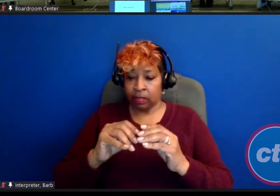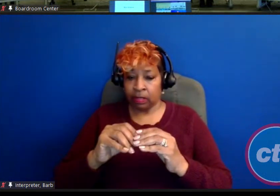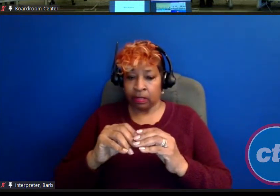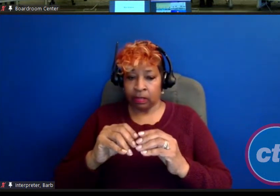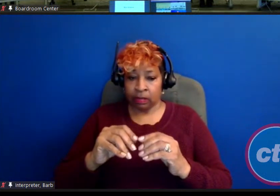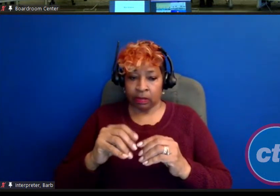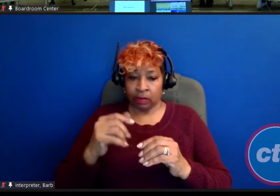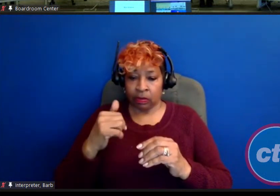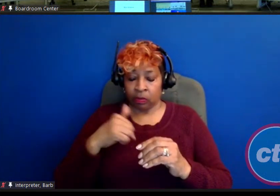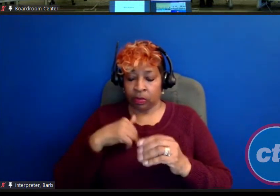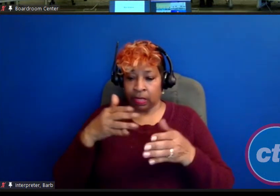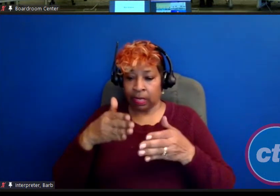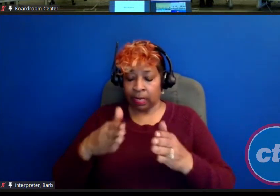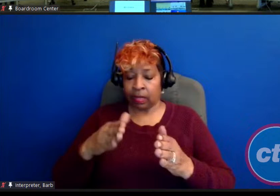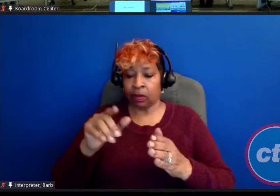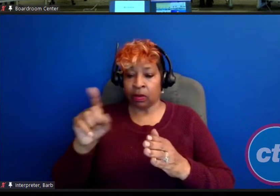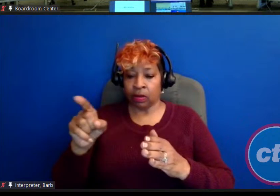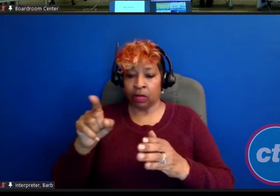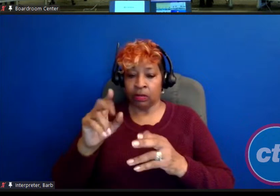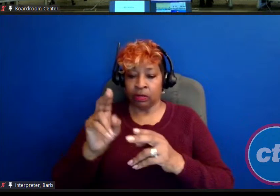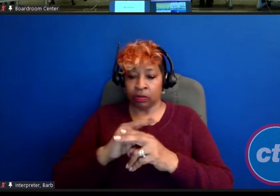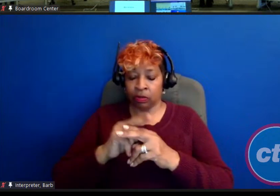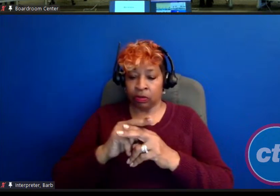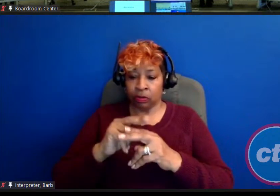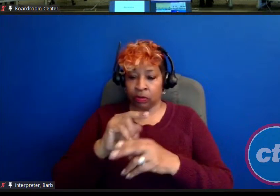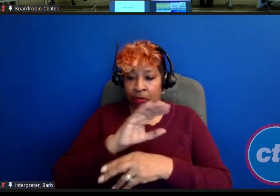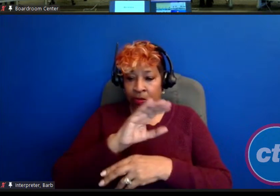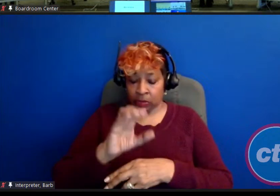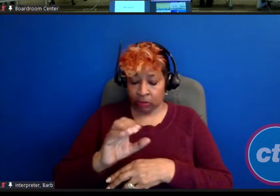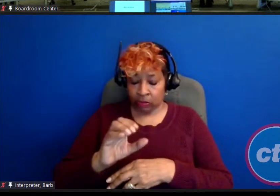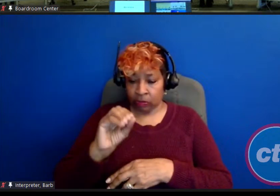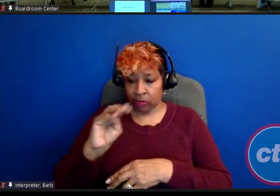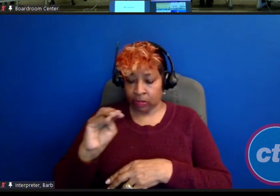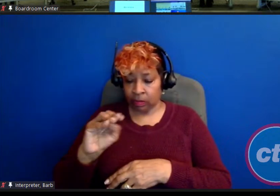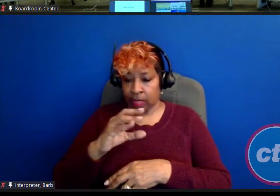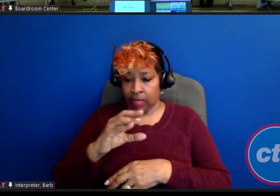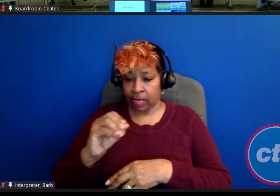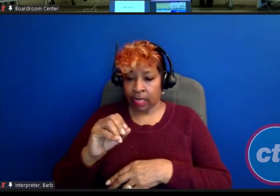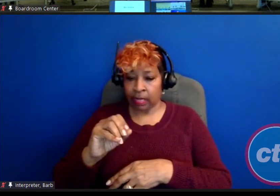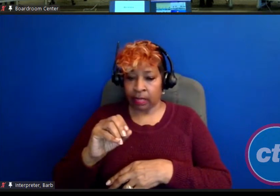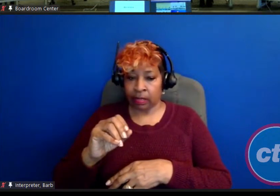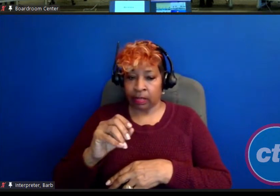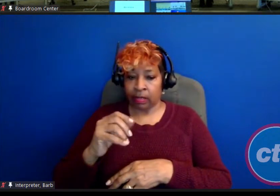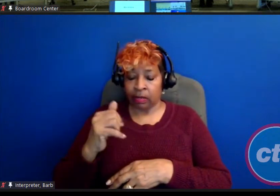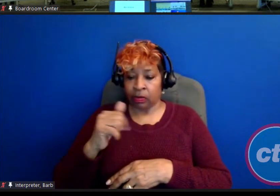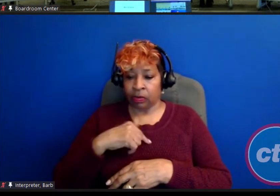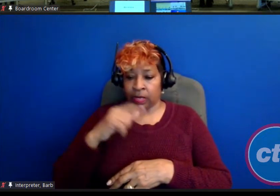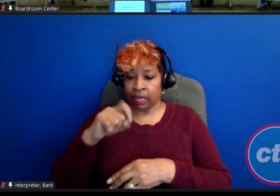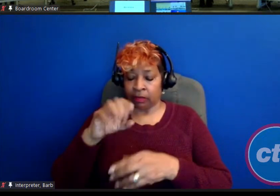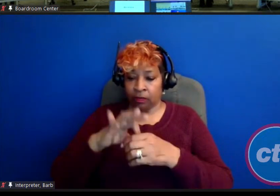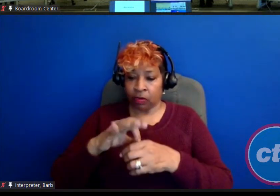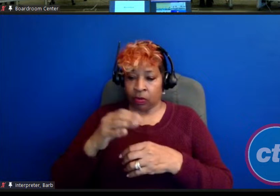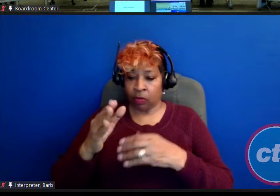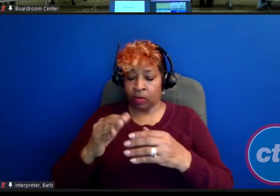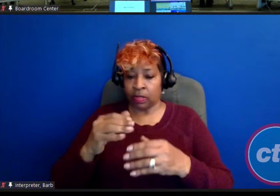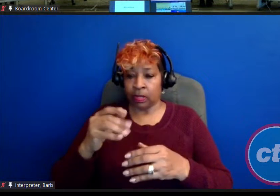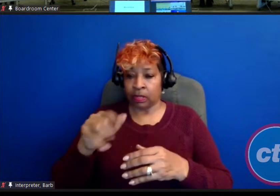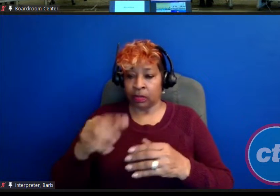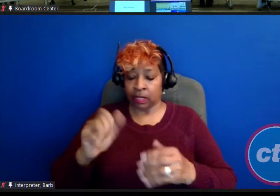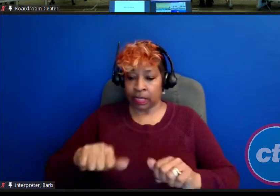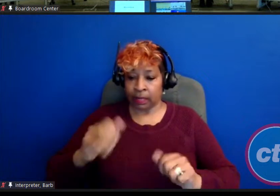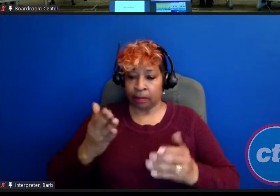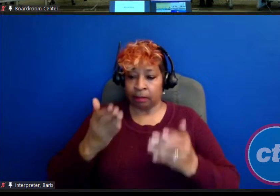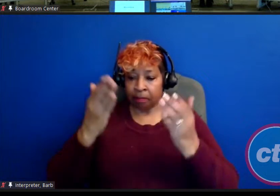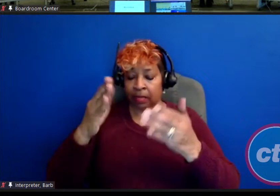access is applicable and warrants that we vote whether or not to admit her as a board. May I have a motion to admit